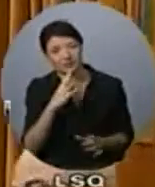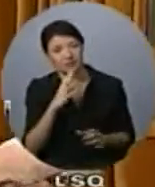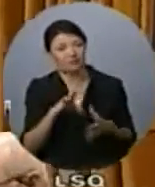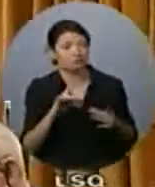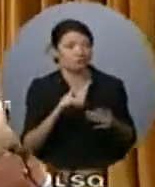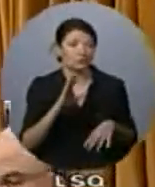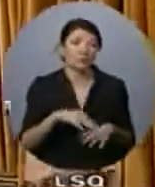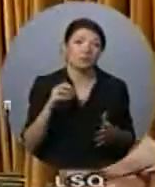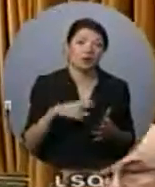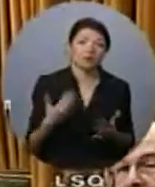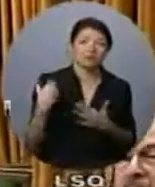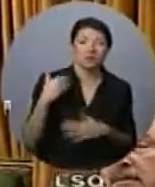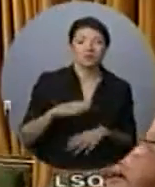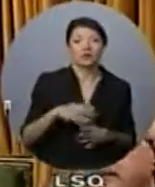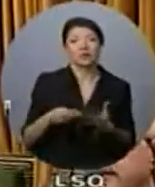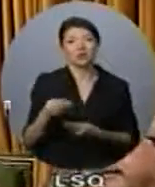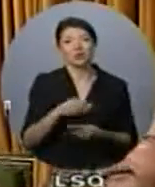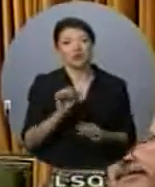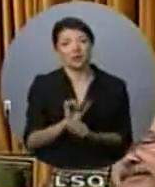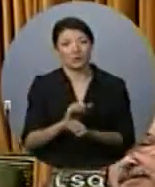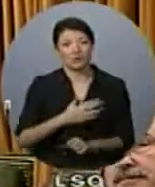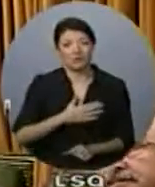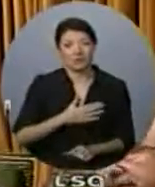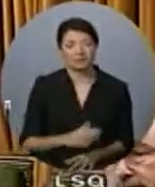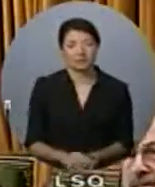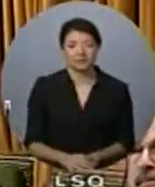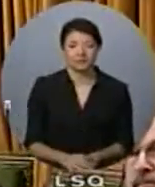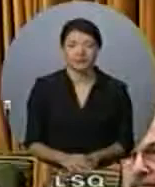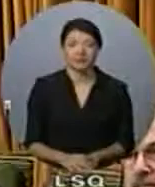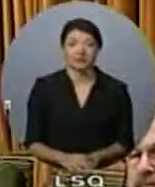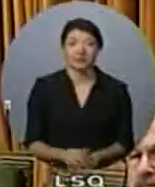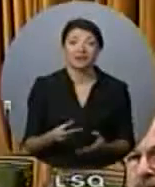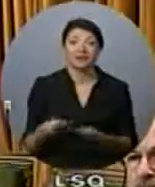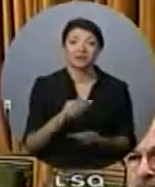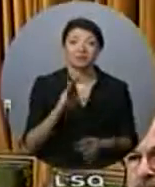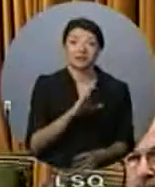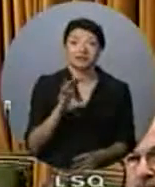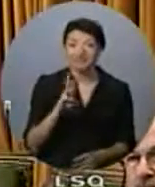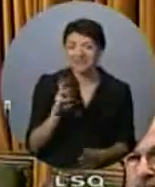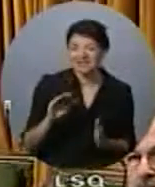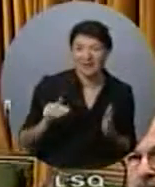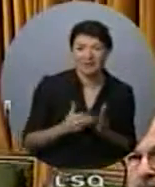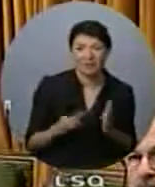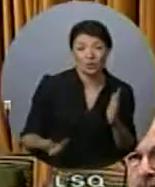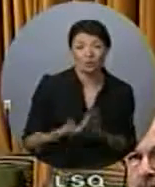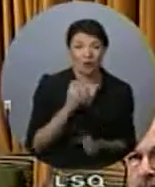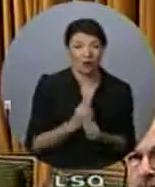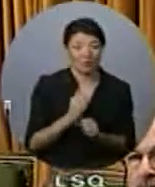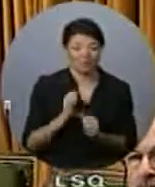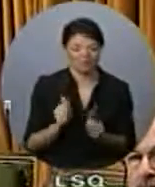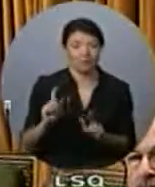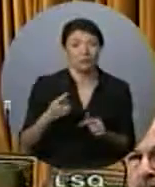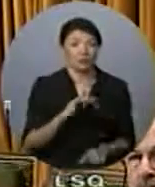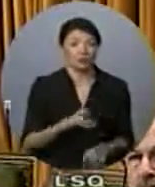well mr. speaker while Canada's economy has created nearly 600,000 net new jobs since July 2009 we do sympathize with